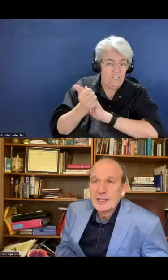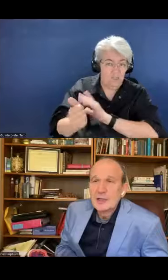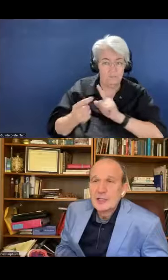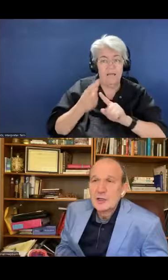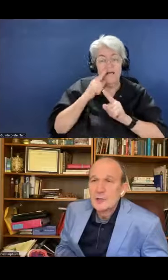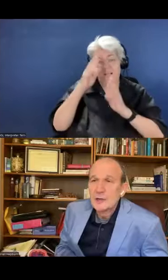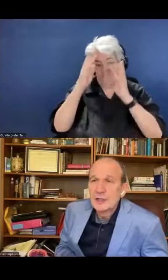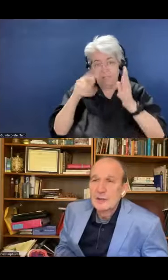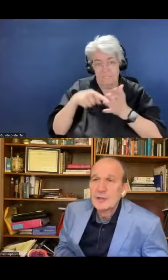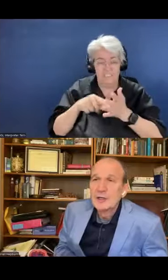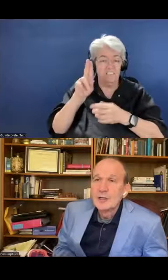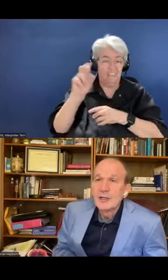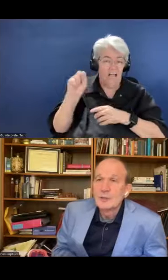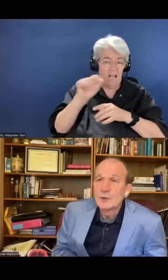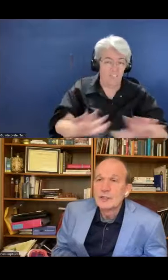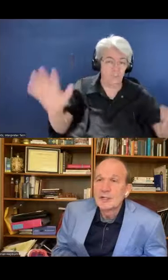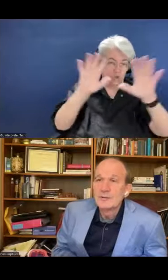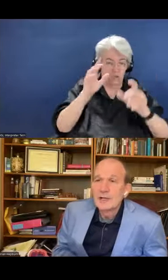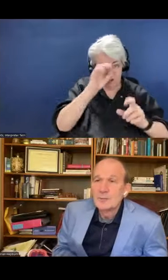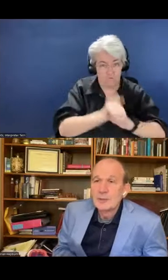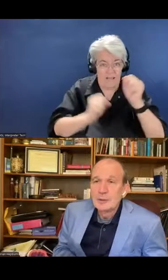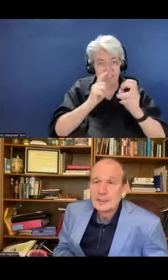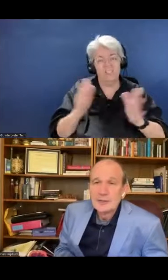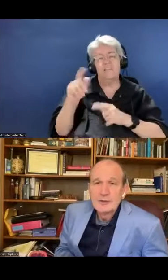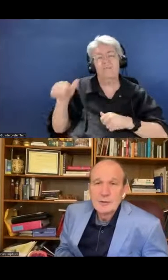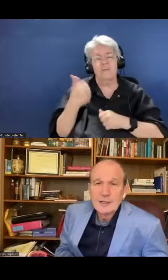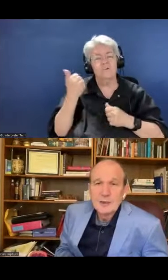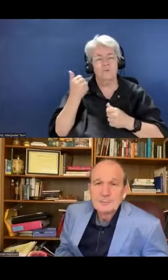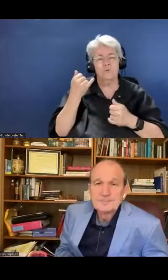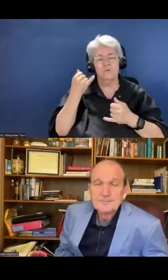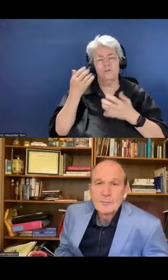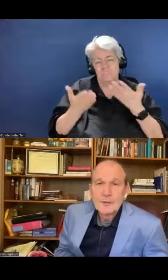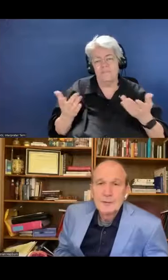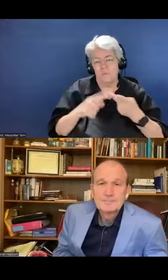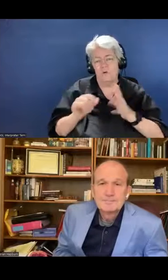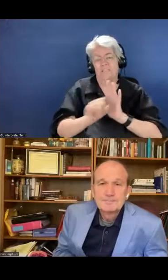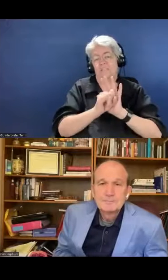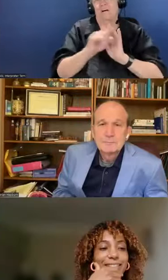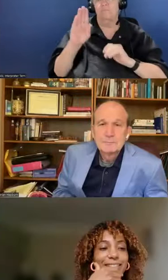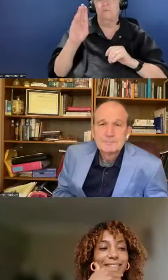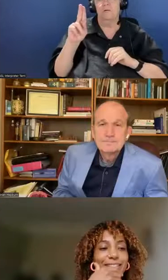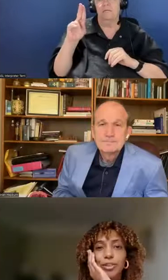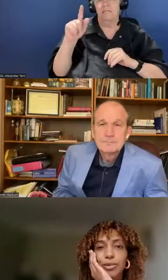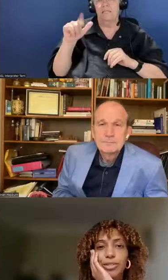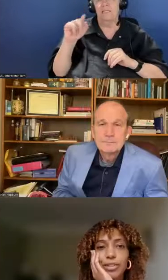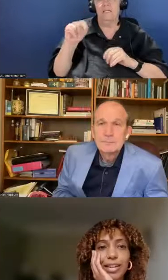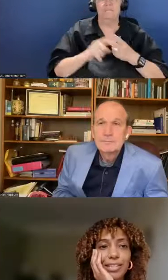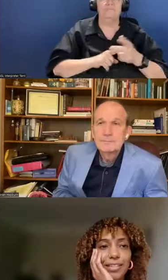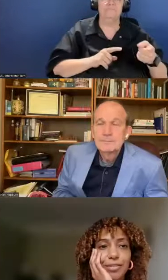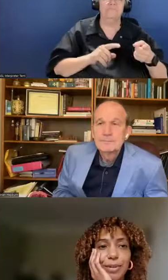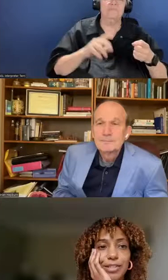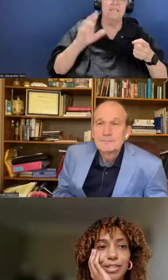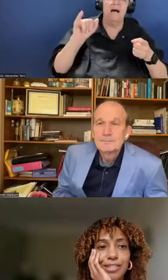national strategy and also the others that were identified by Belina. So thank you. Thank you so much, Brian. Always